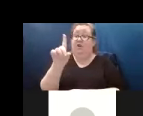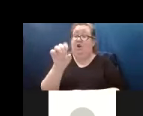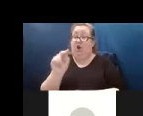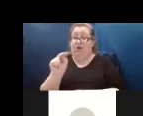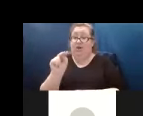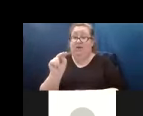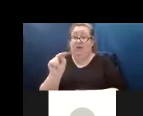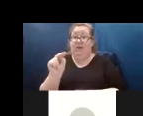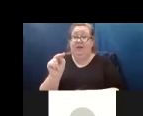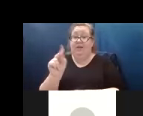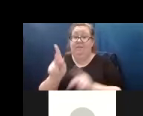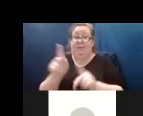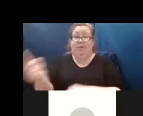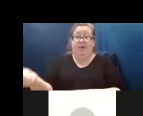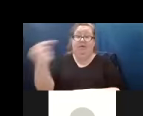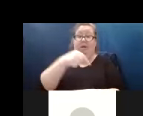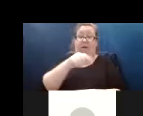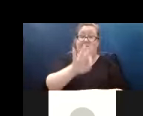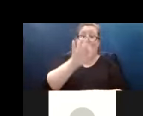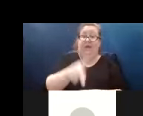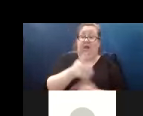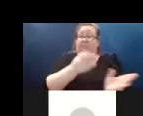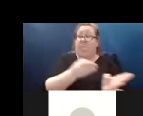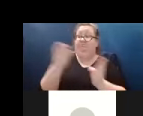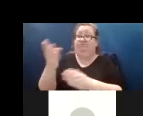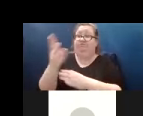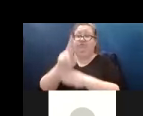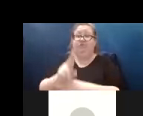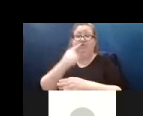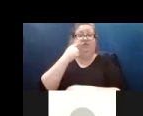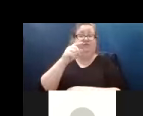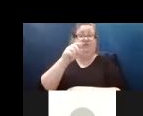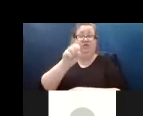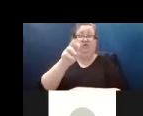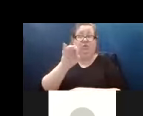it for their soil and whatnot too.